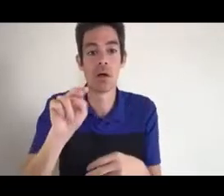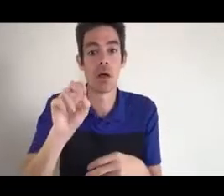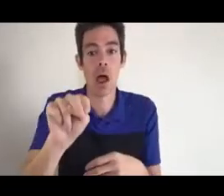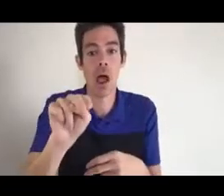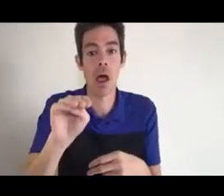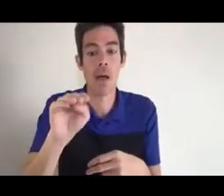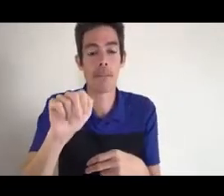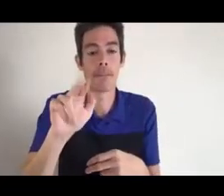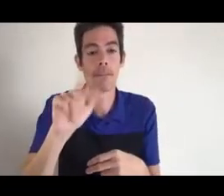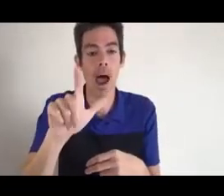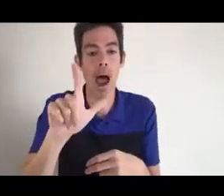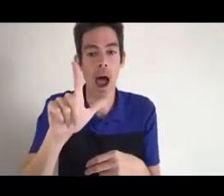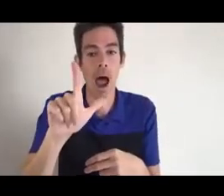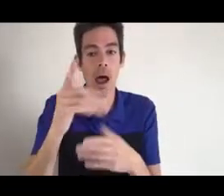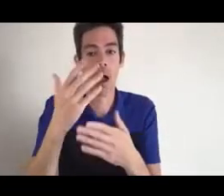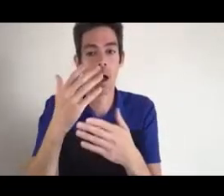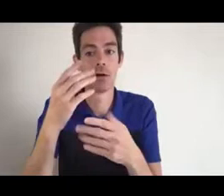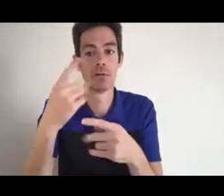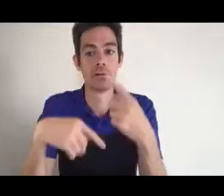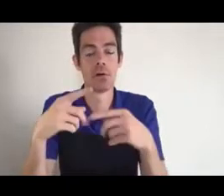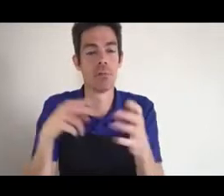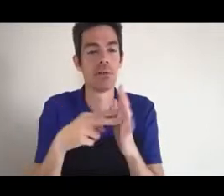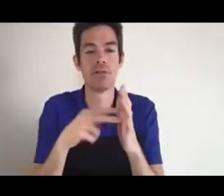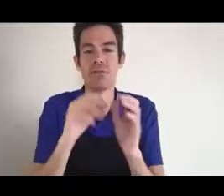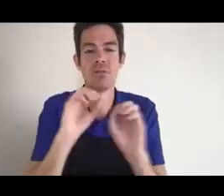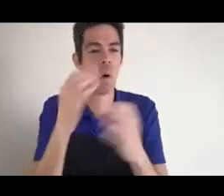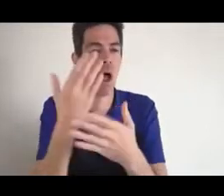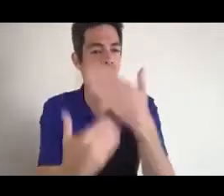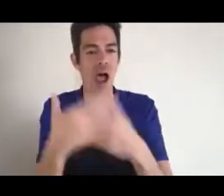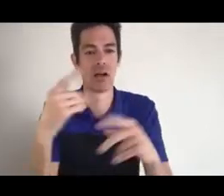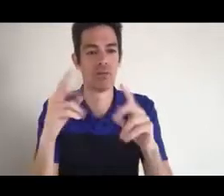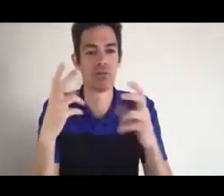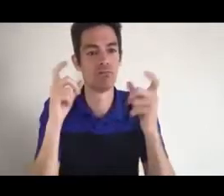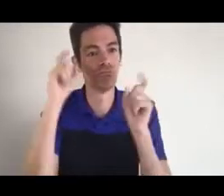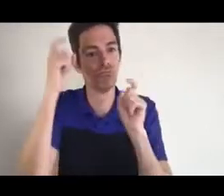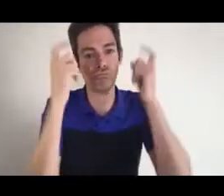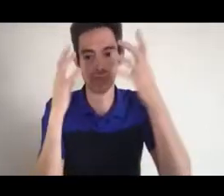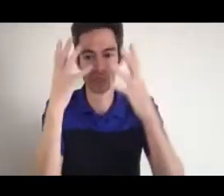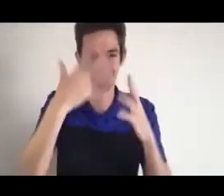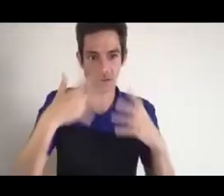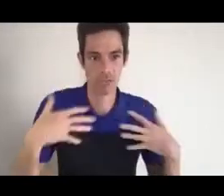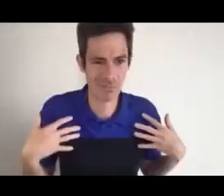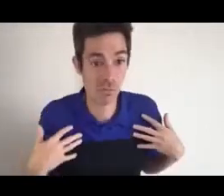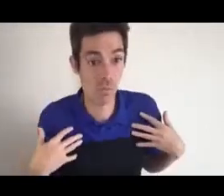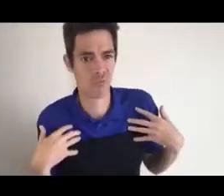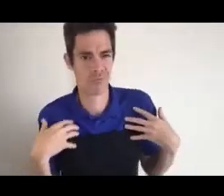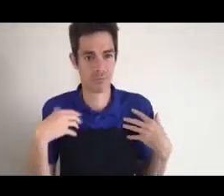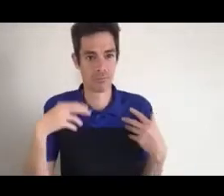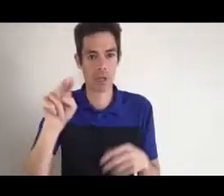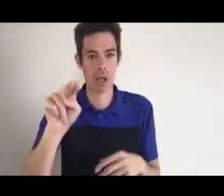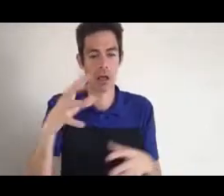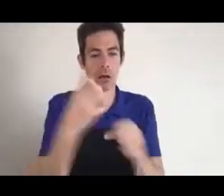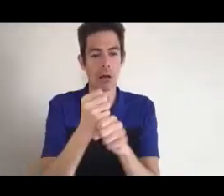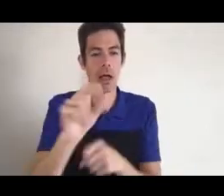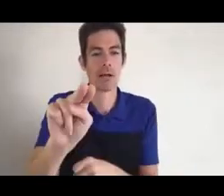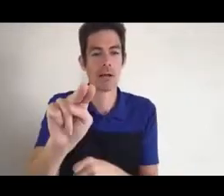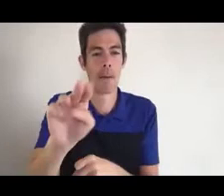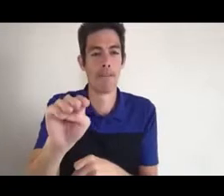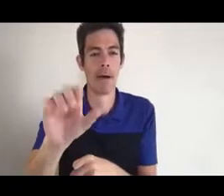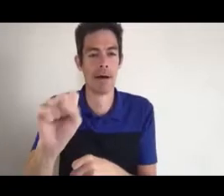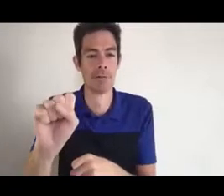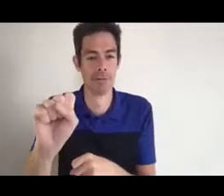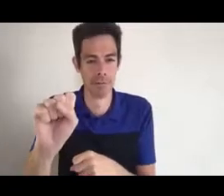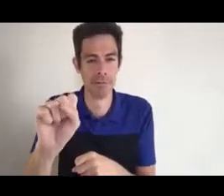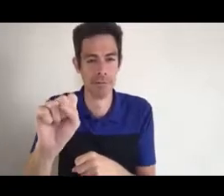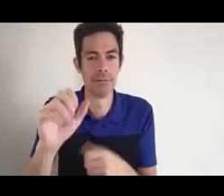which is mouth meanings, or non-manual markers, meaning that there's no hands involved. It's your body language and your